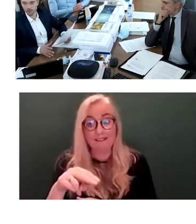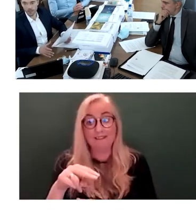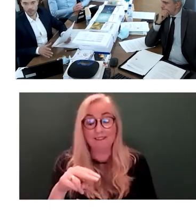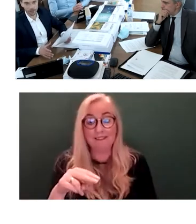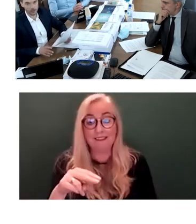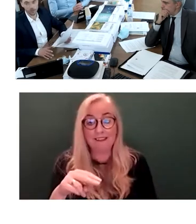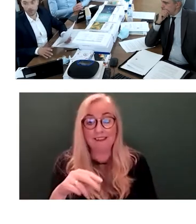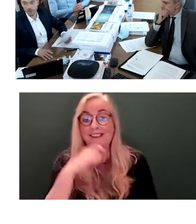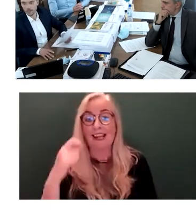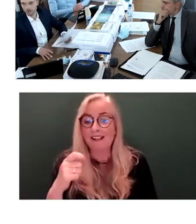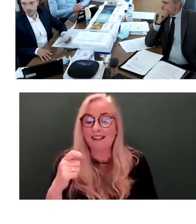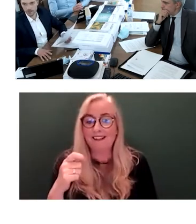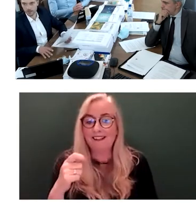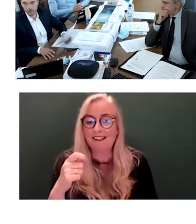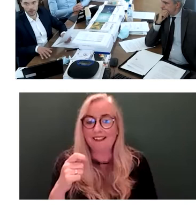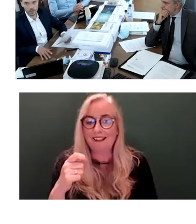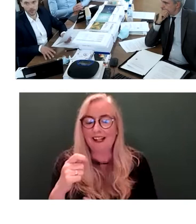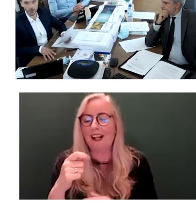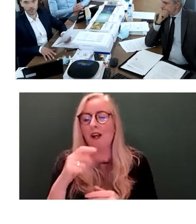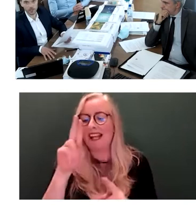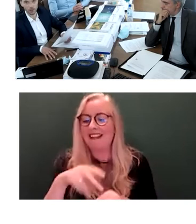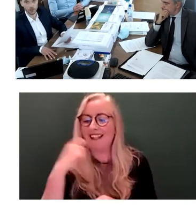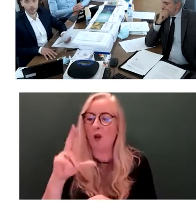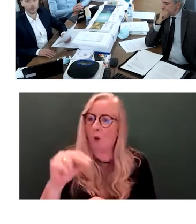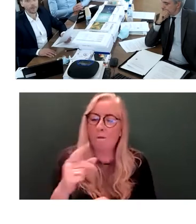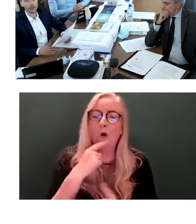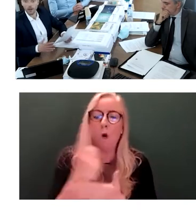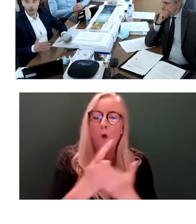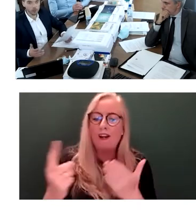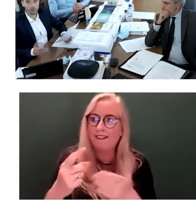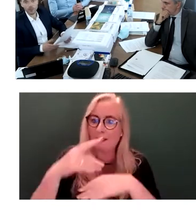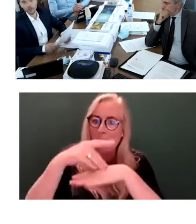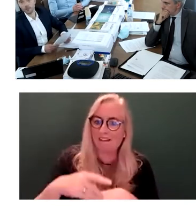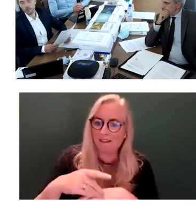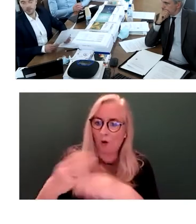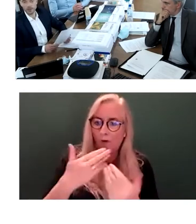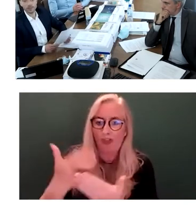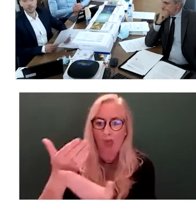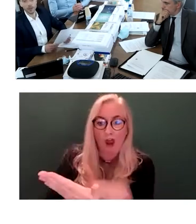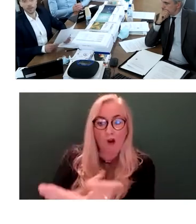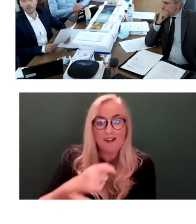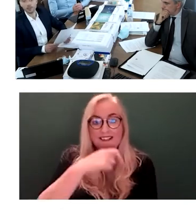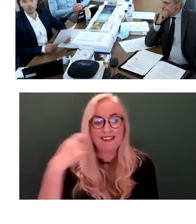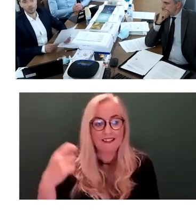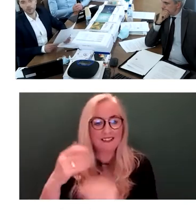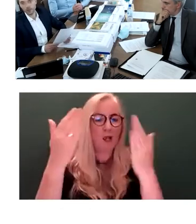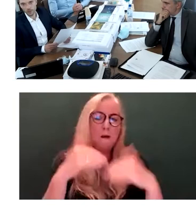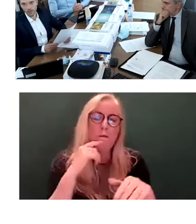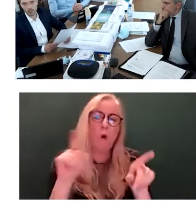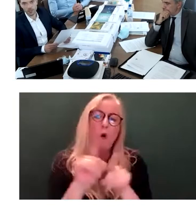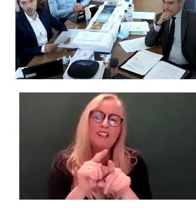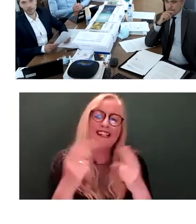on defined, defined reasons as defined in law. More broadly also, we still see space to